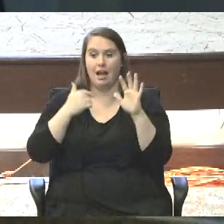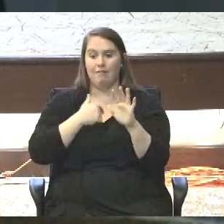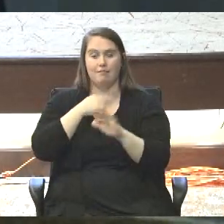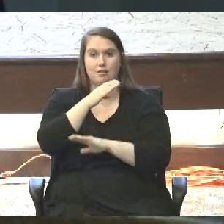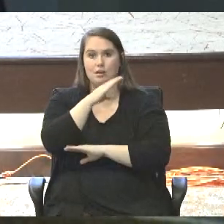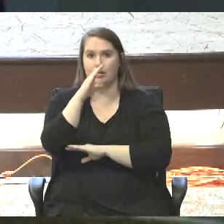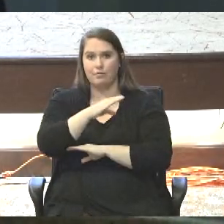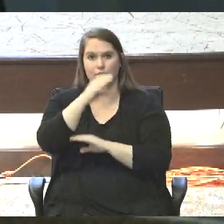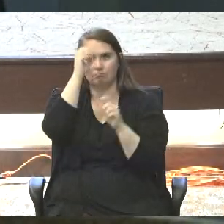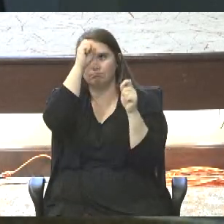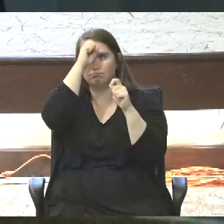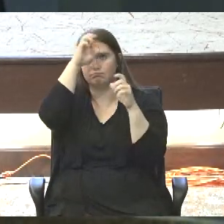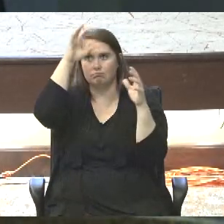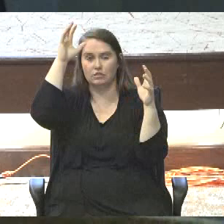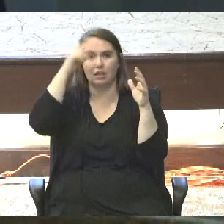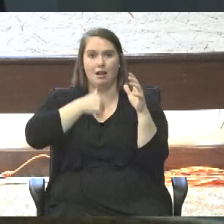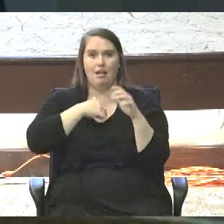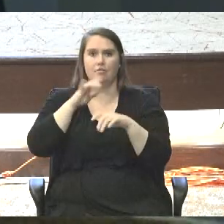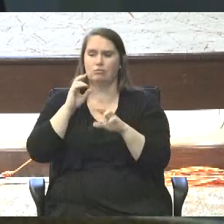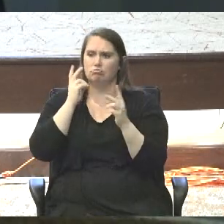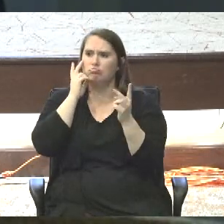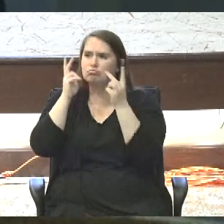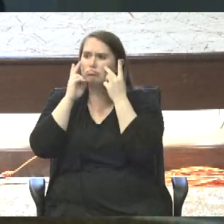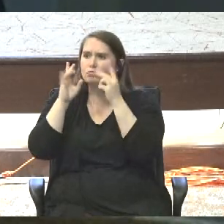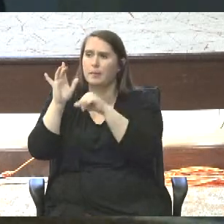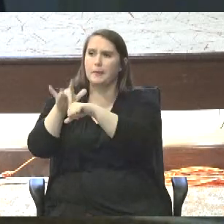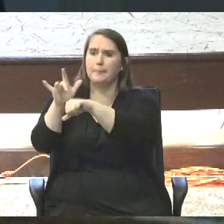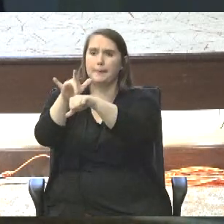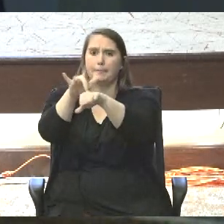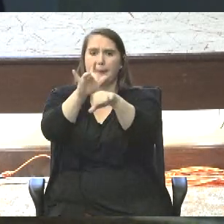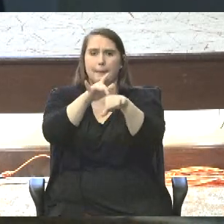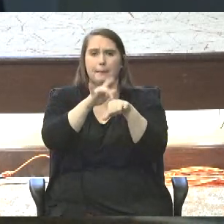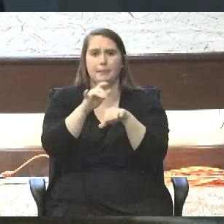go out to some places to look at